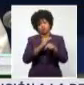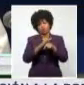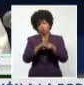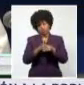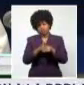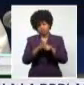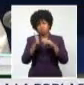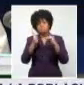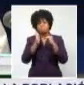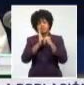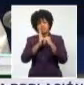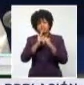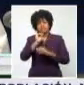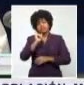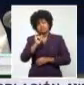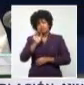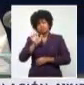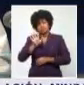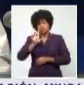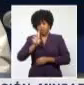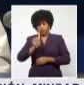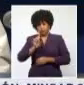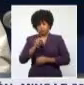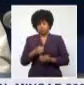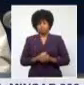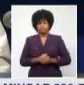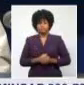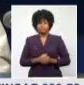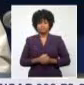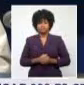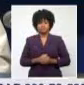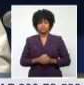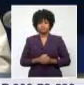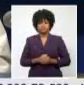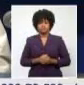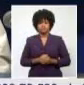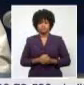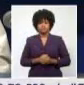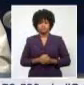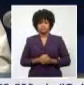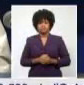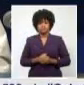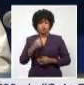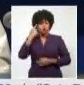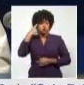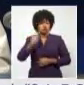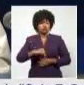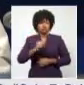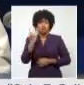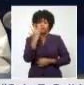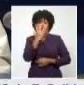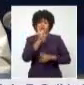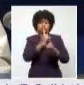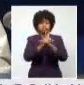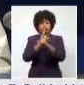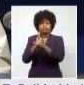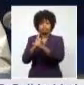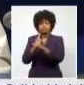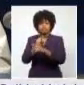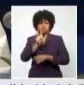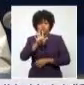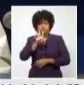1,651 cases. The source of infection is not specified in 64 persons,